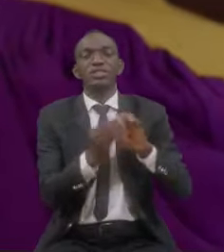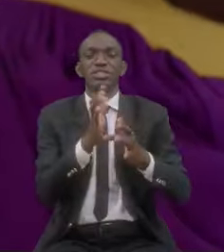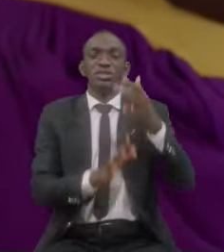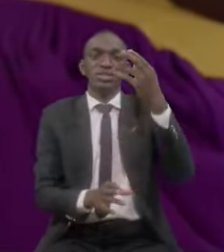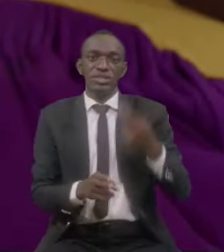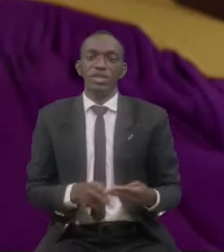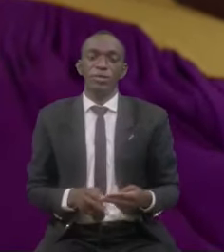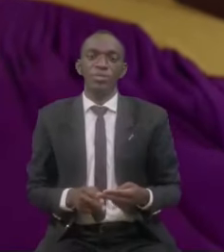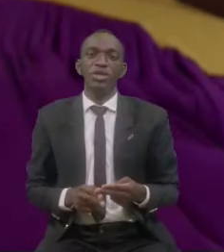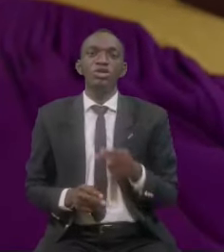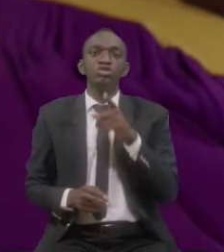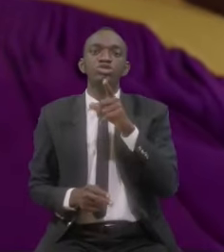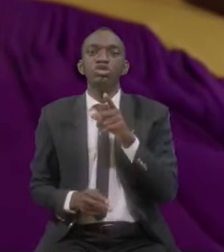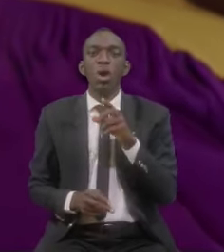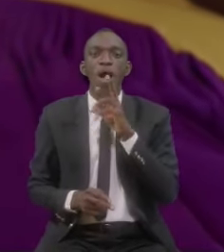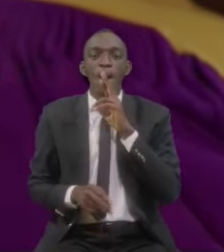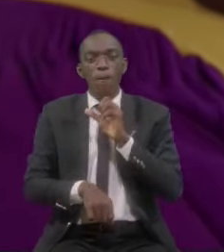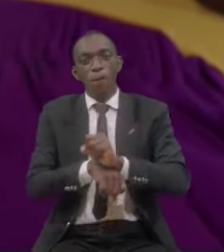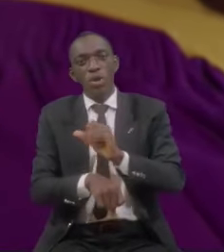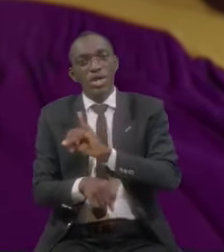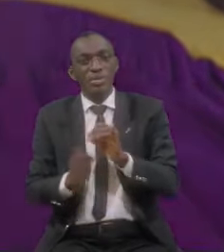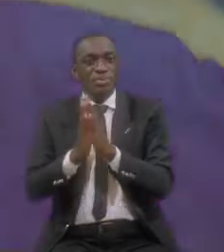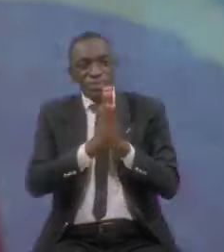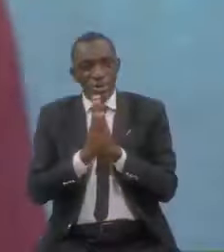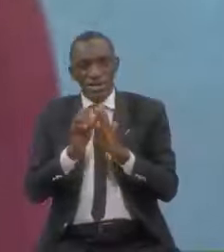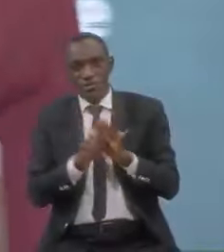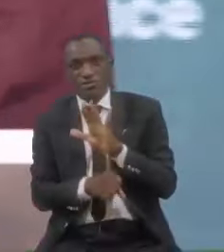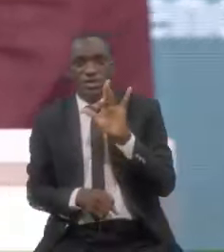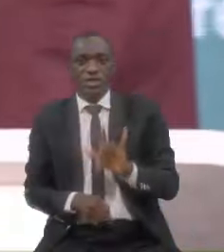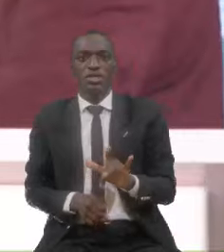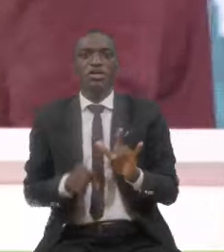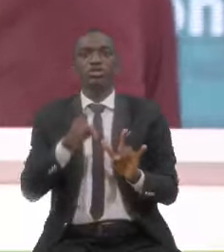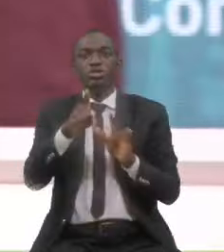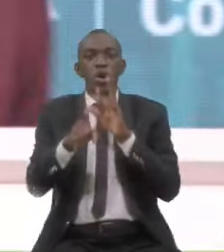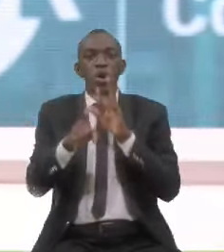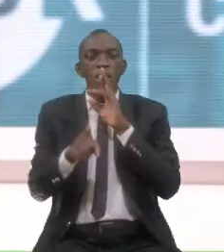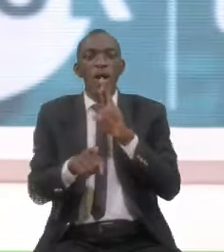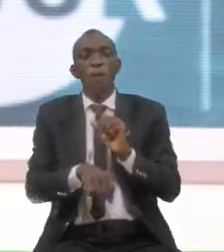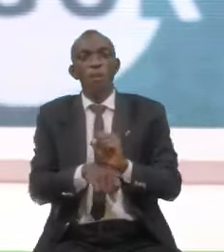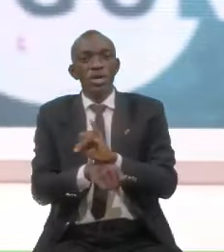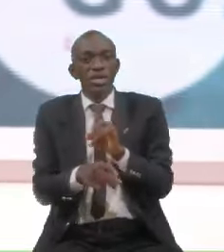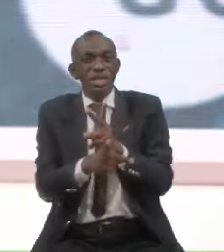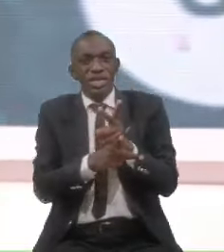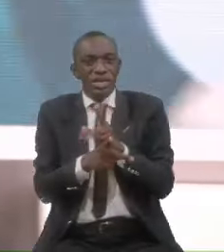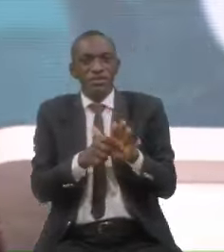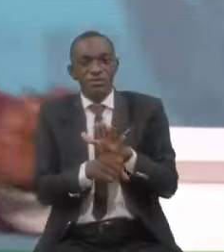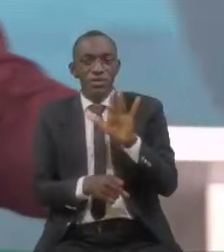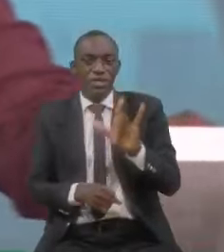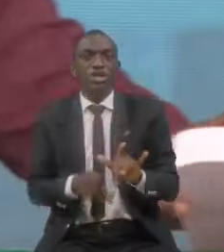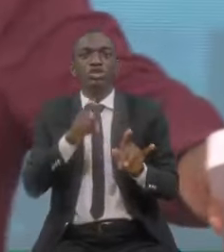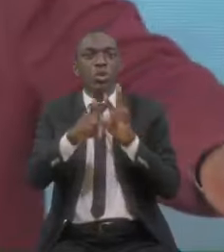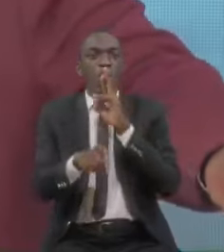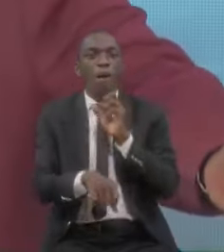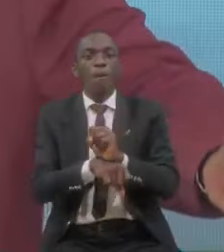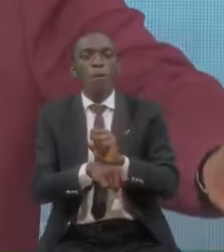You're walking prayerfully. You're walking carefully. You're walking faithfully,